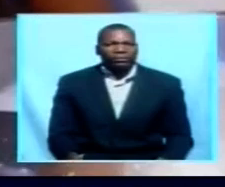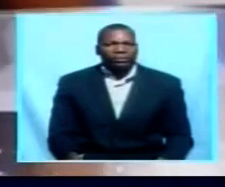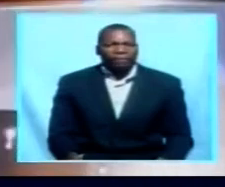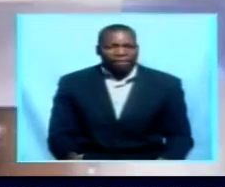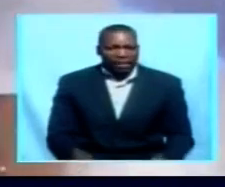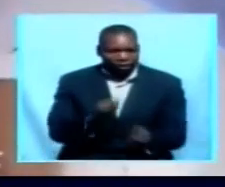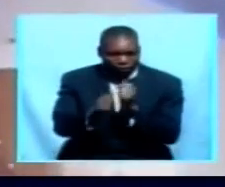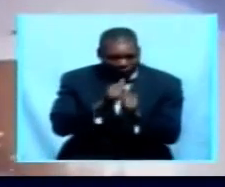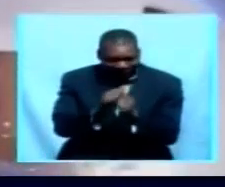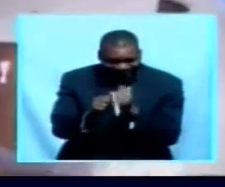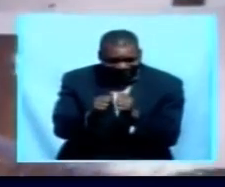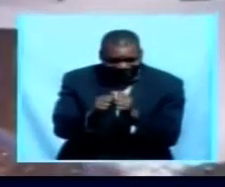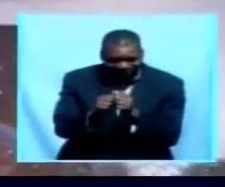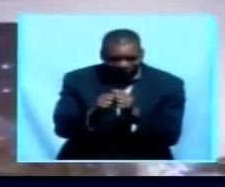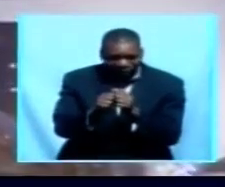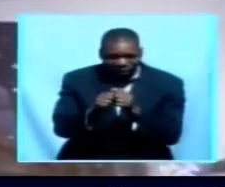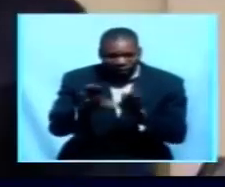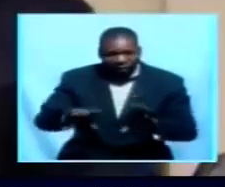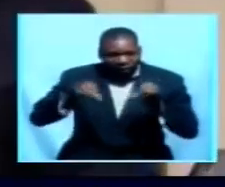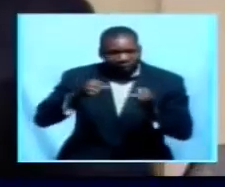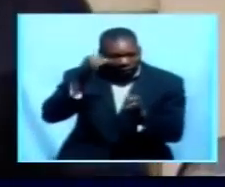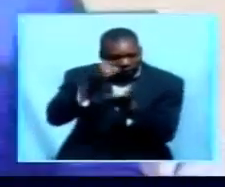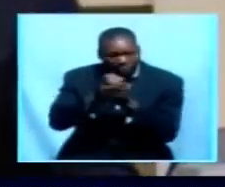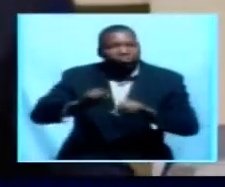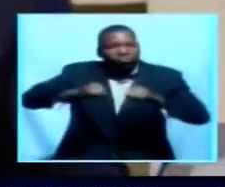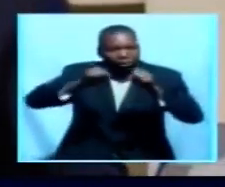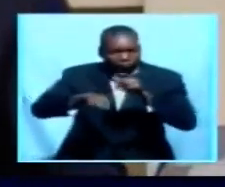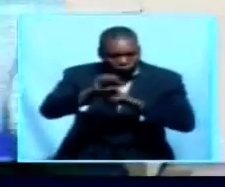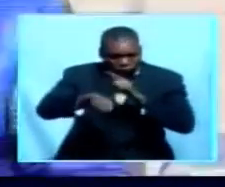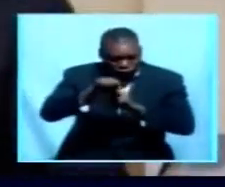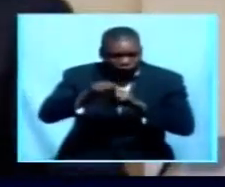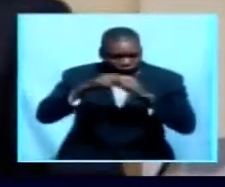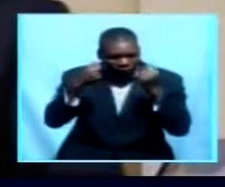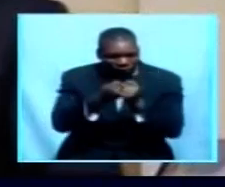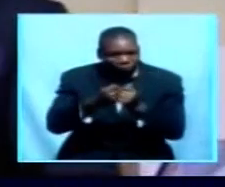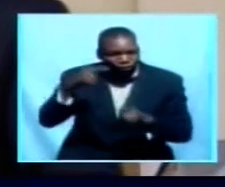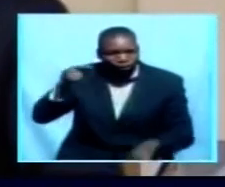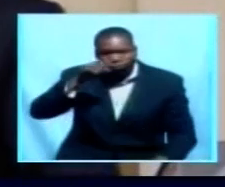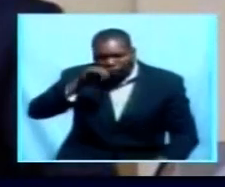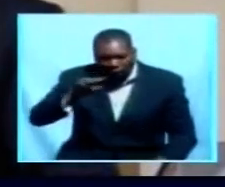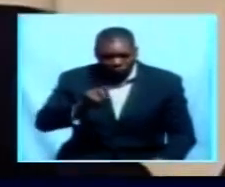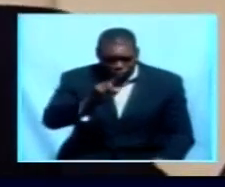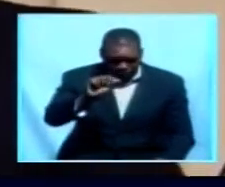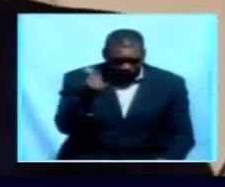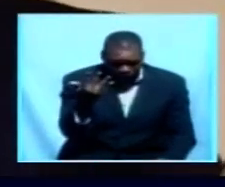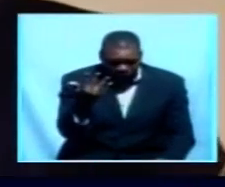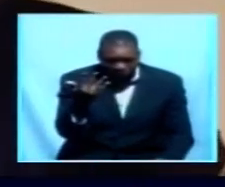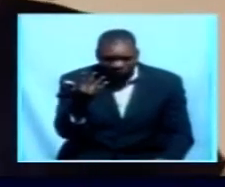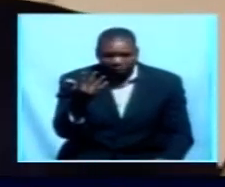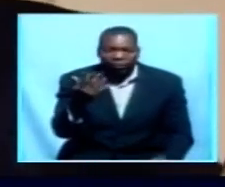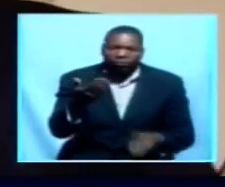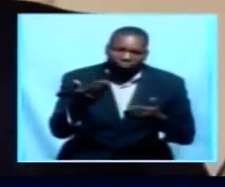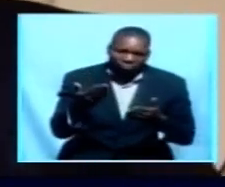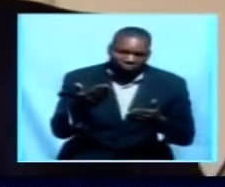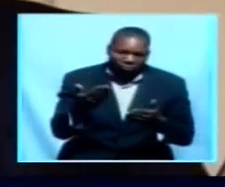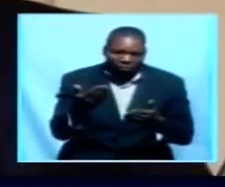In sports, the 2015 Barclays Cup defending champions Green Buffaloes Football Club start their title defense against Power Dynamos Football